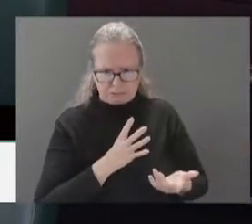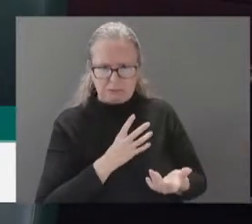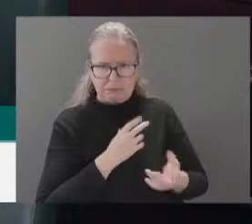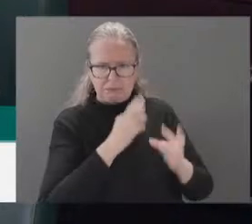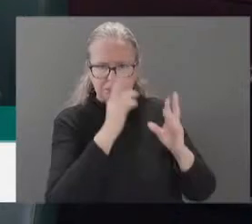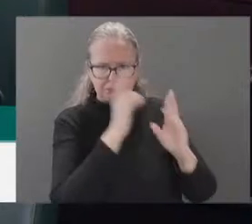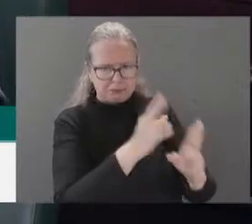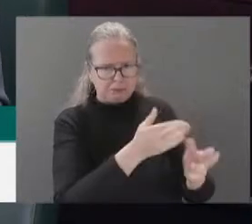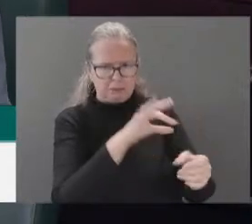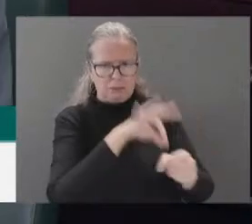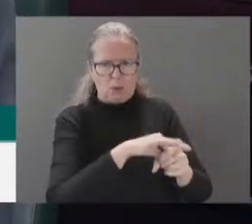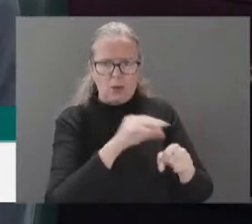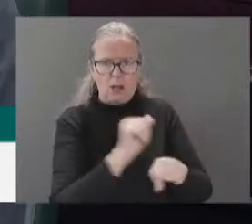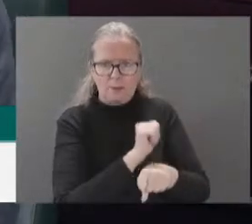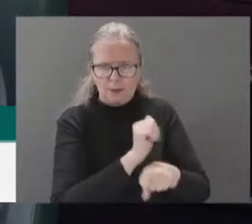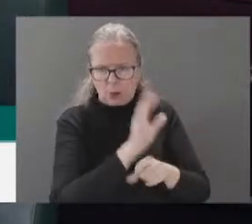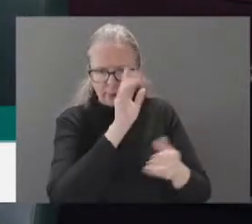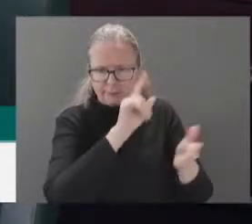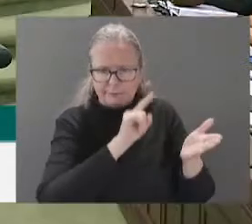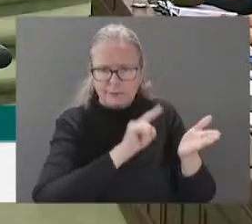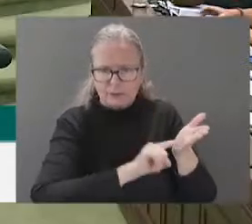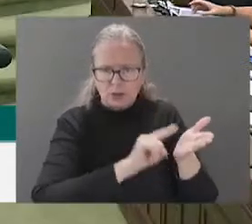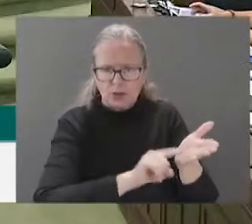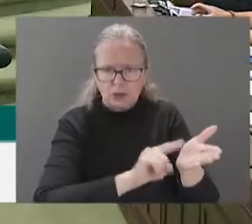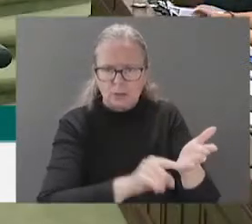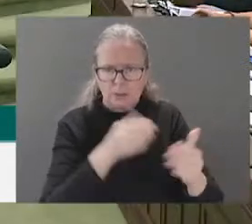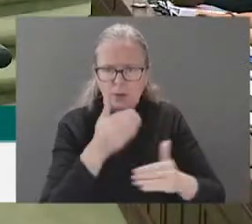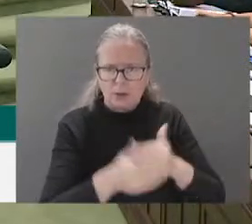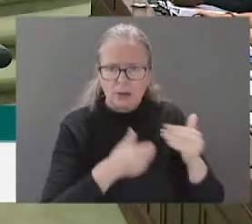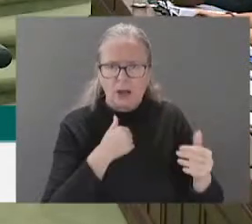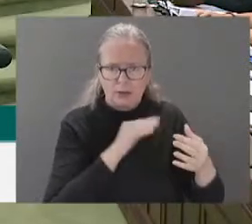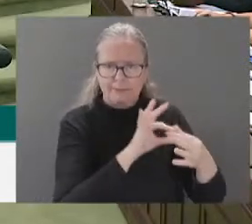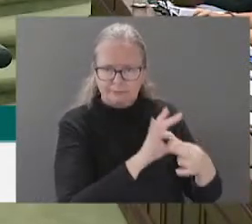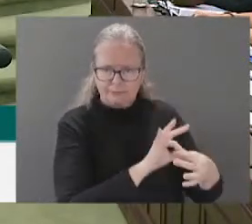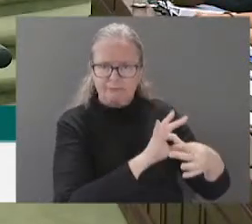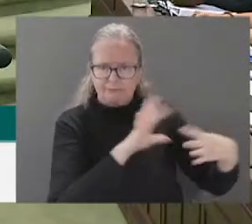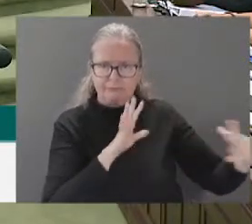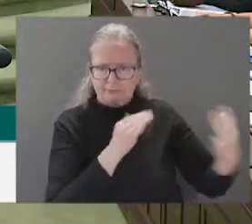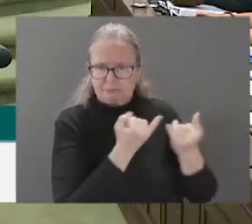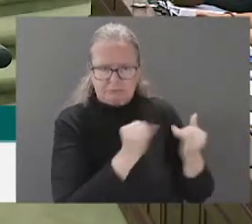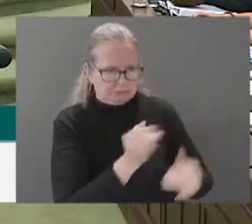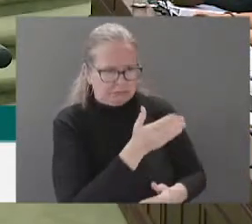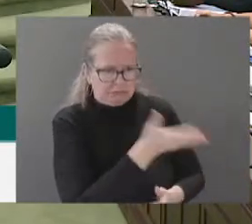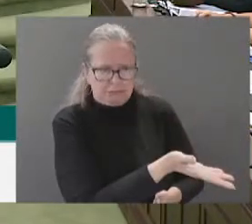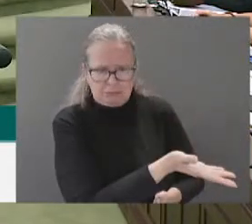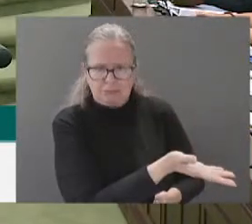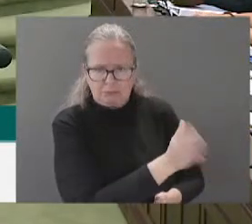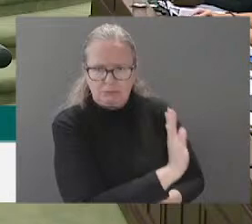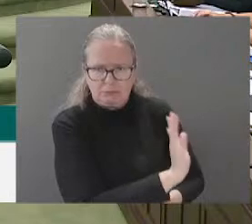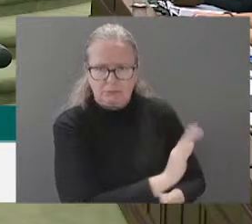and do their own work and we're going to keep it that way Mr Speaker The Honorable member for Ed Calgary Bo